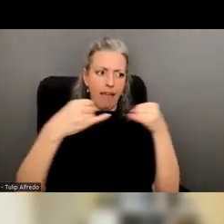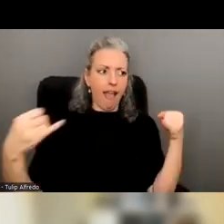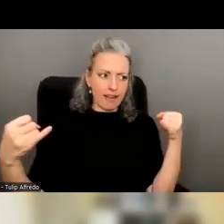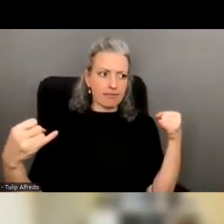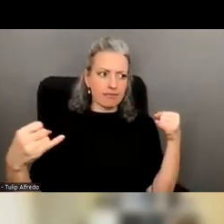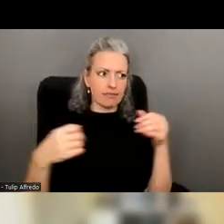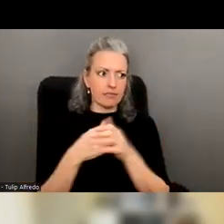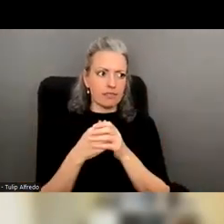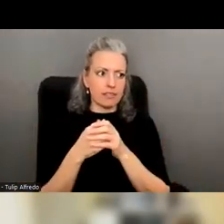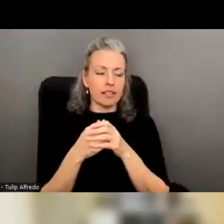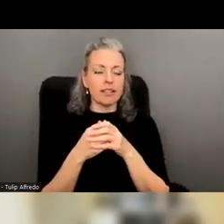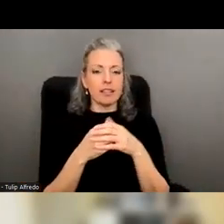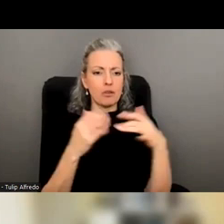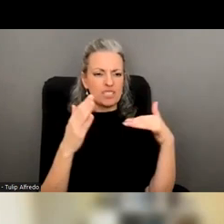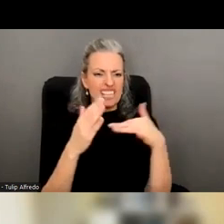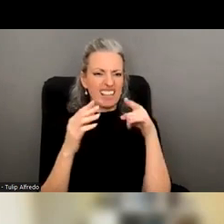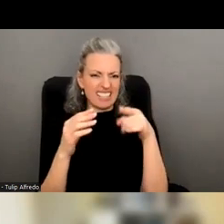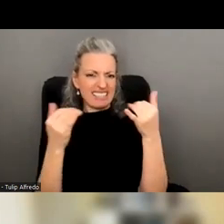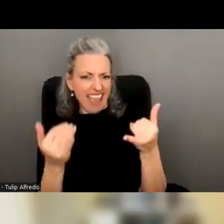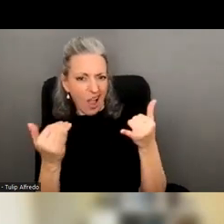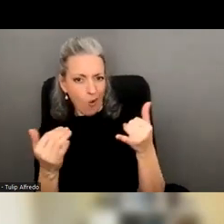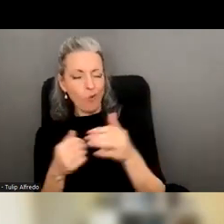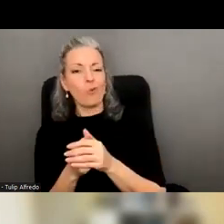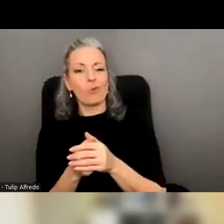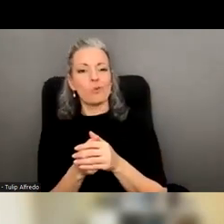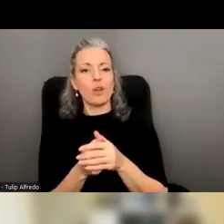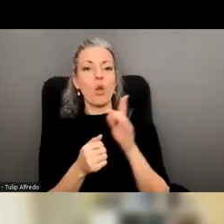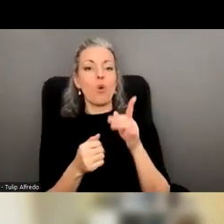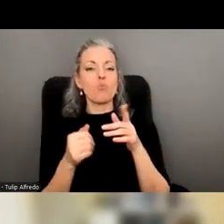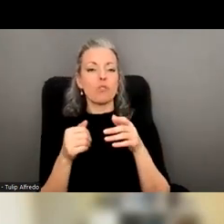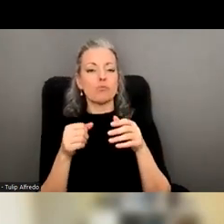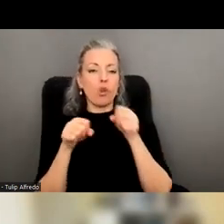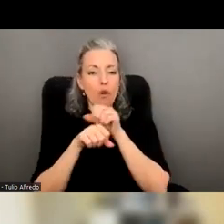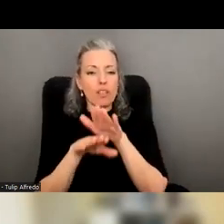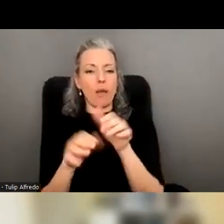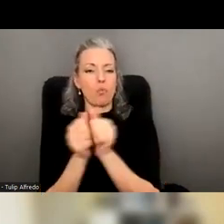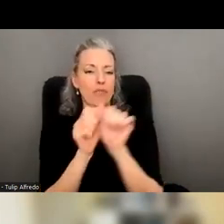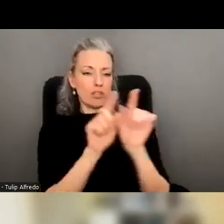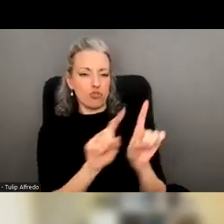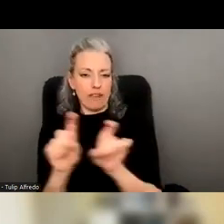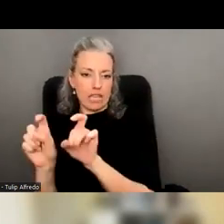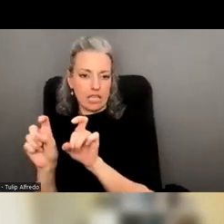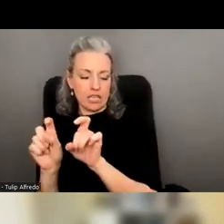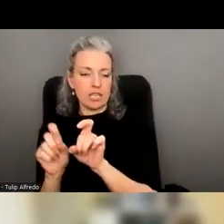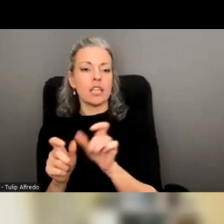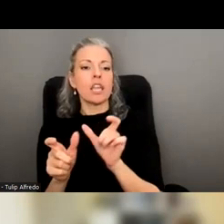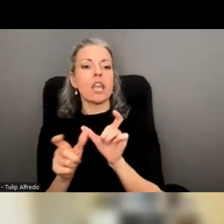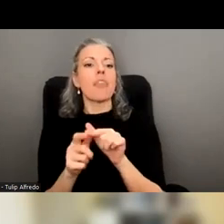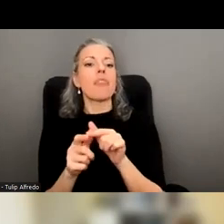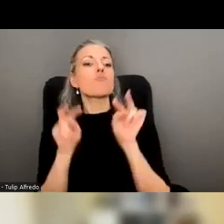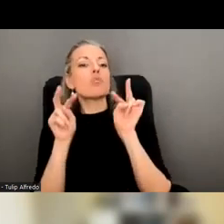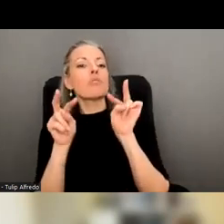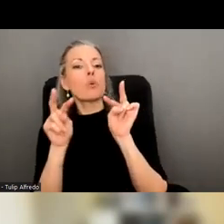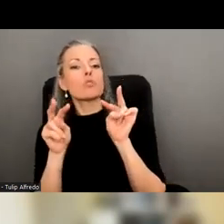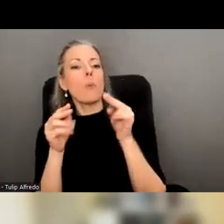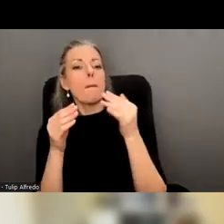starting this now. It's going to overlap, of course, with the survey. And then we'll be doing we anticipate doing most of our